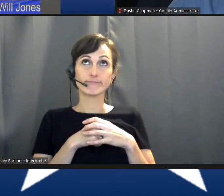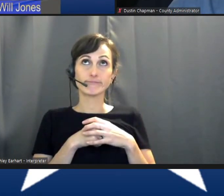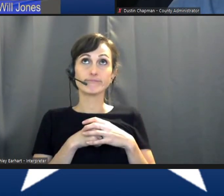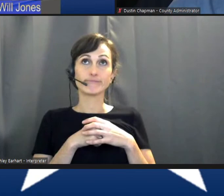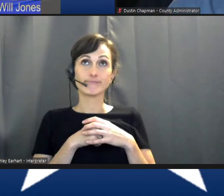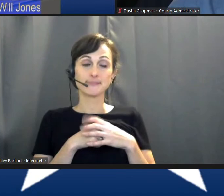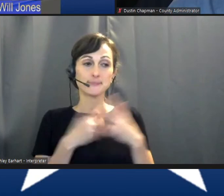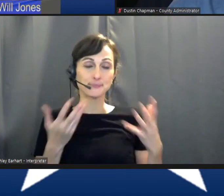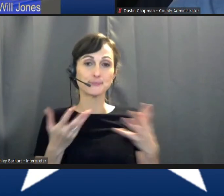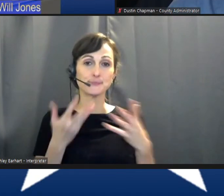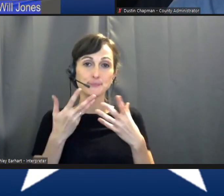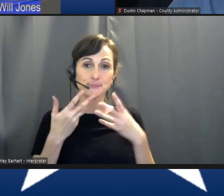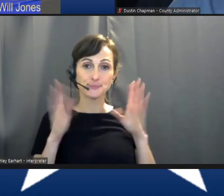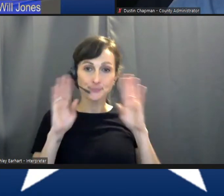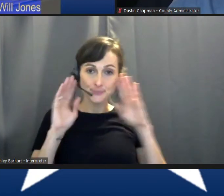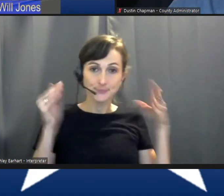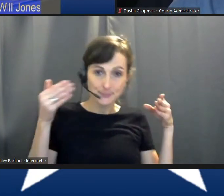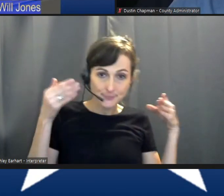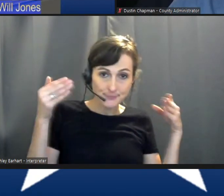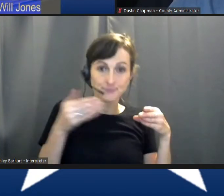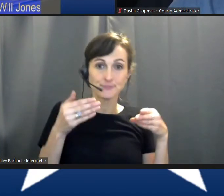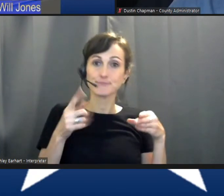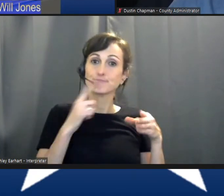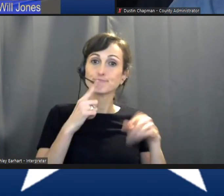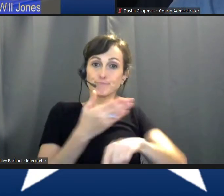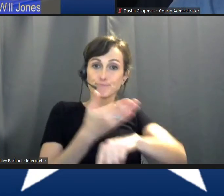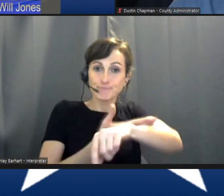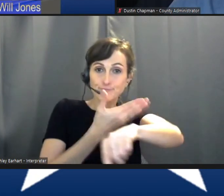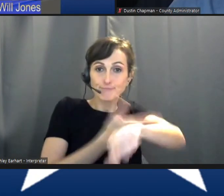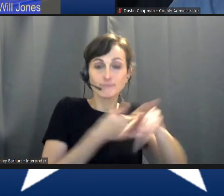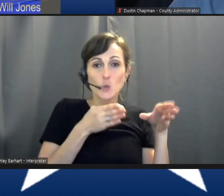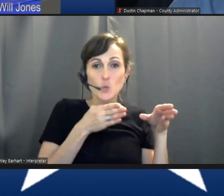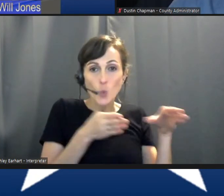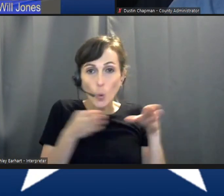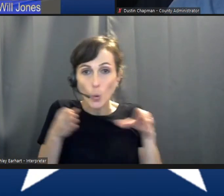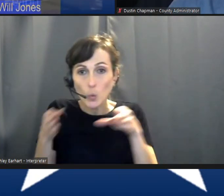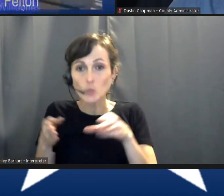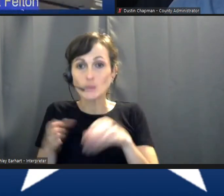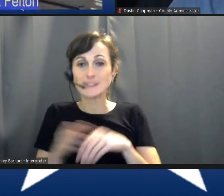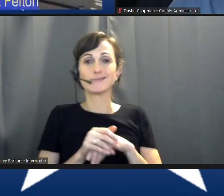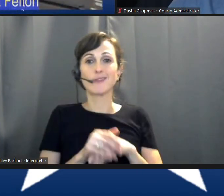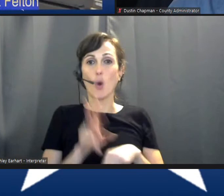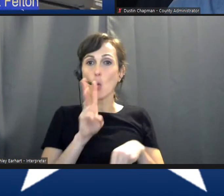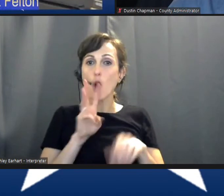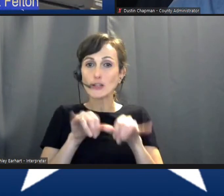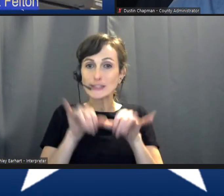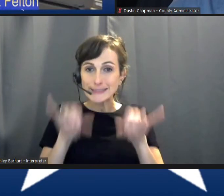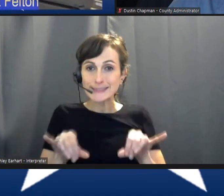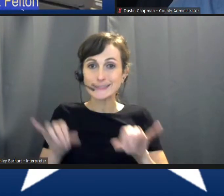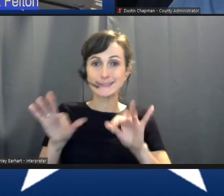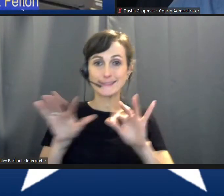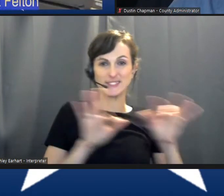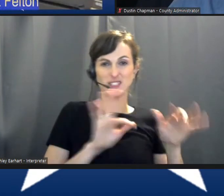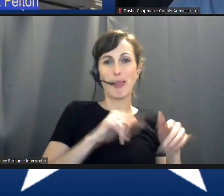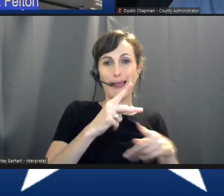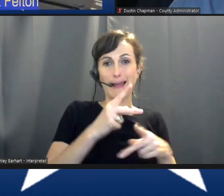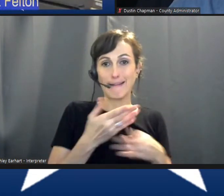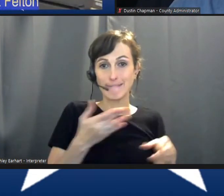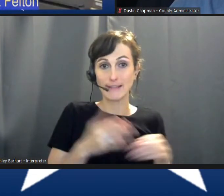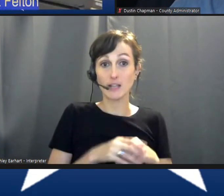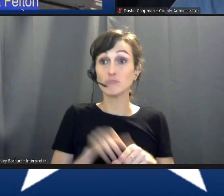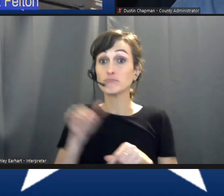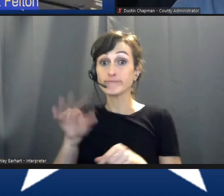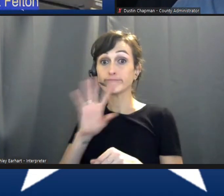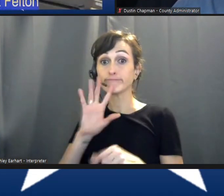for roads and water systems and things like that. In talking to Senator